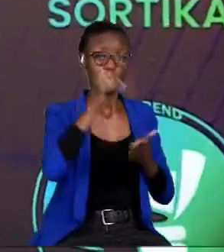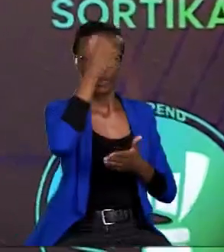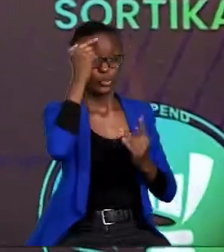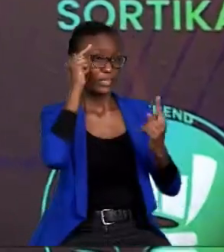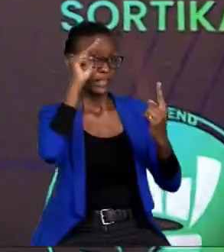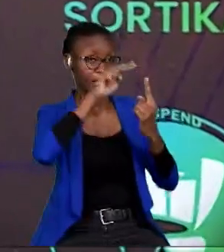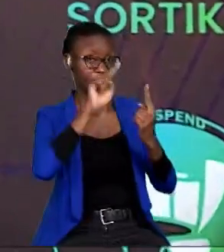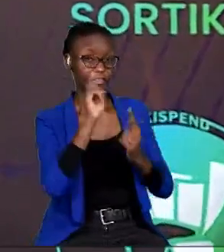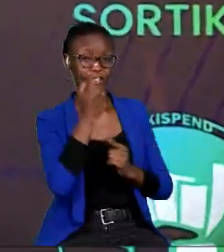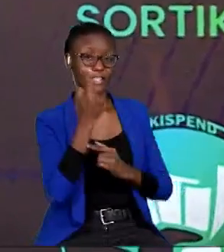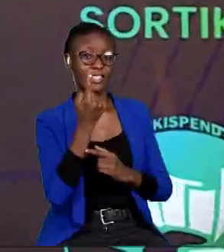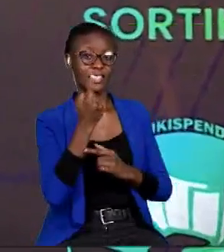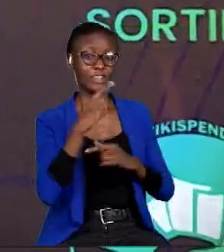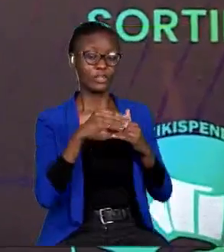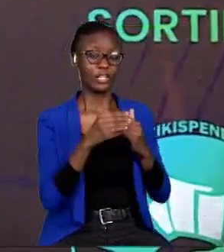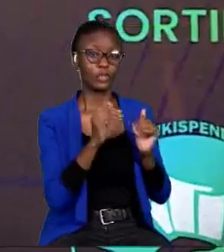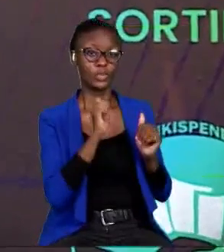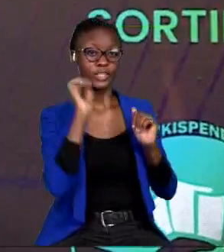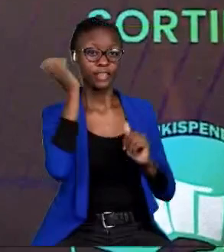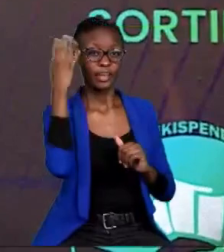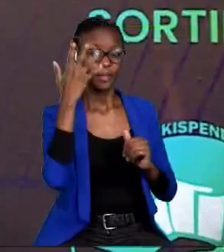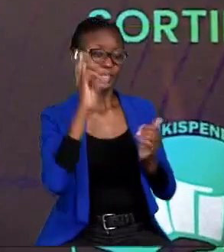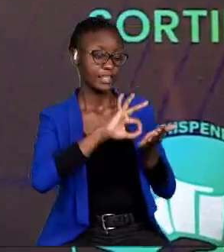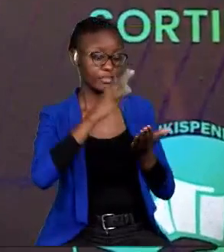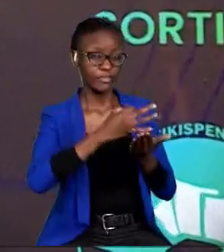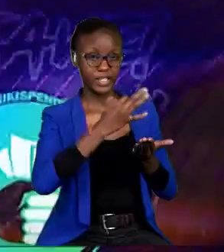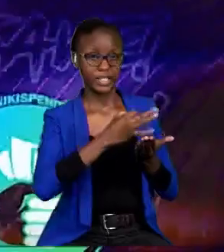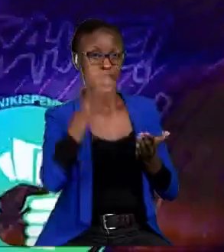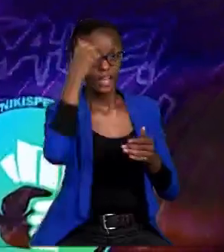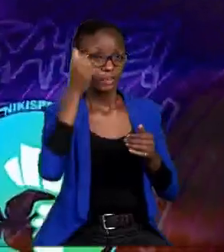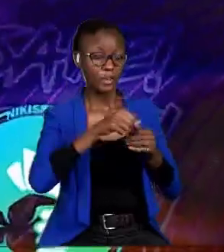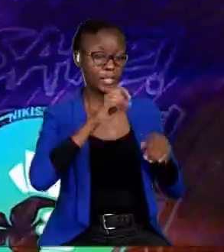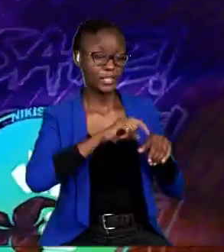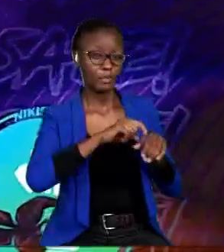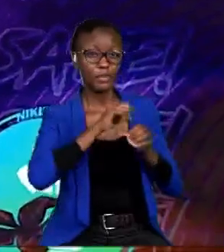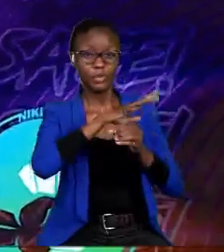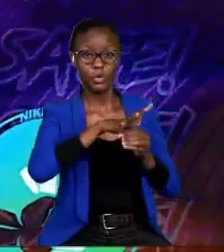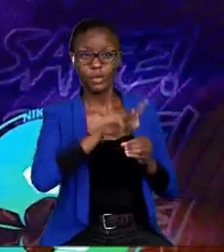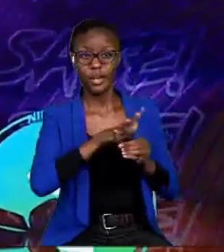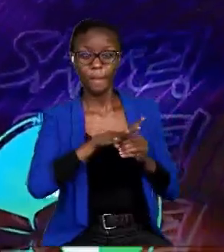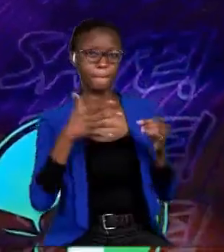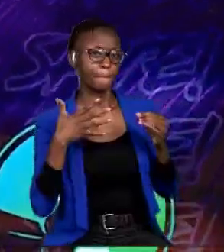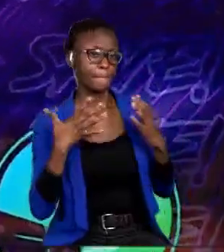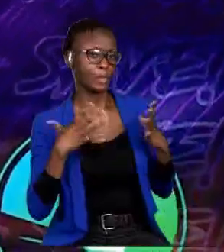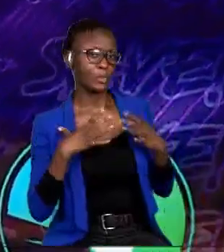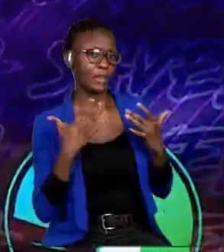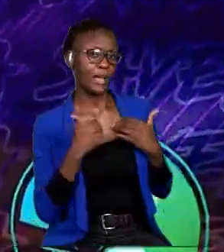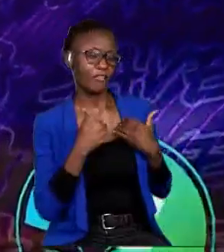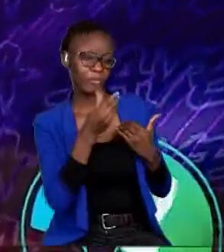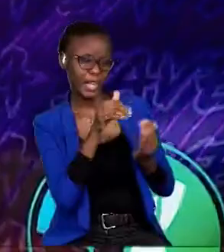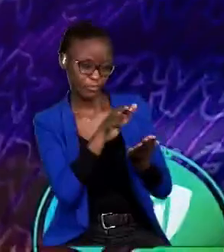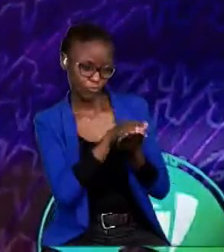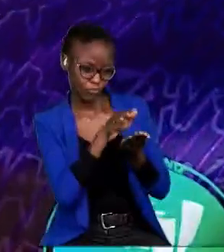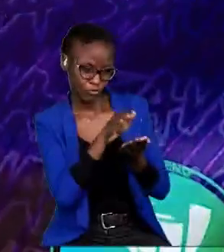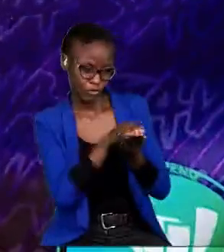that we create for every user is the emergency fund goal. And remember, when COVID came, no one had probably some money set